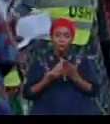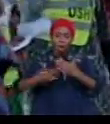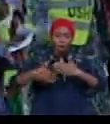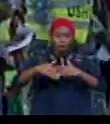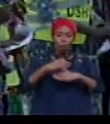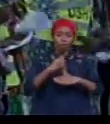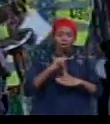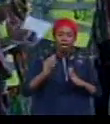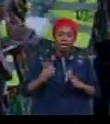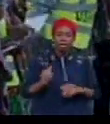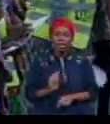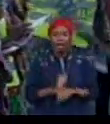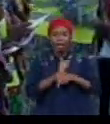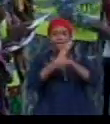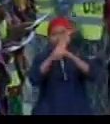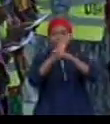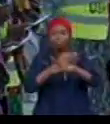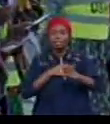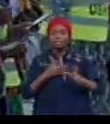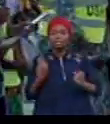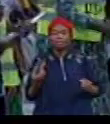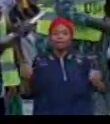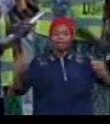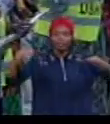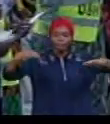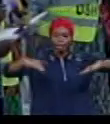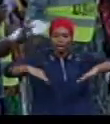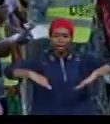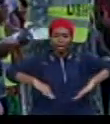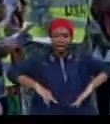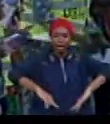again over the hills and the